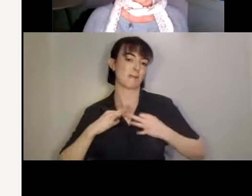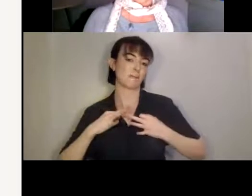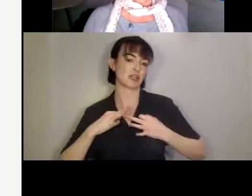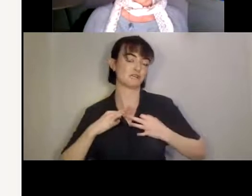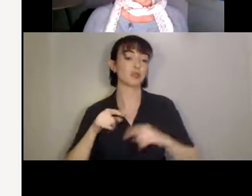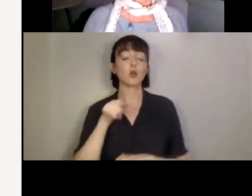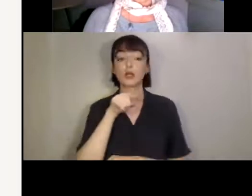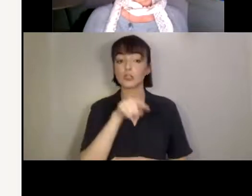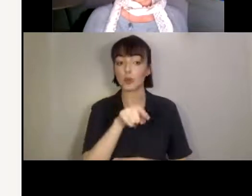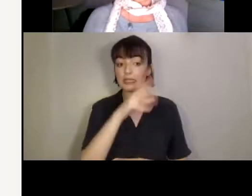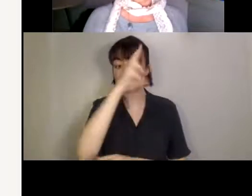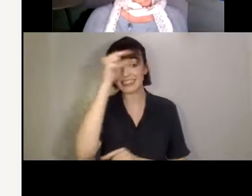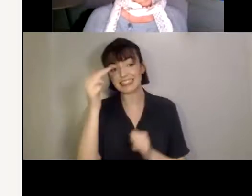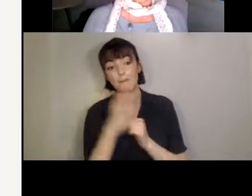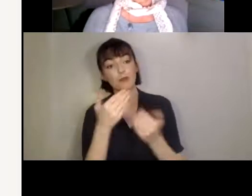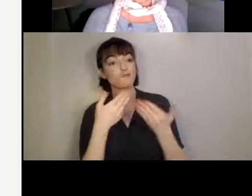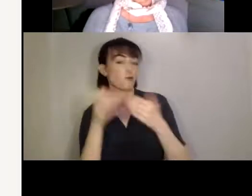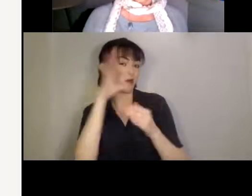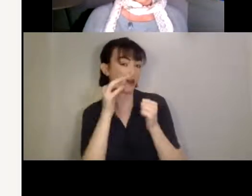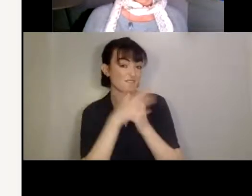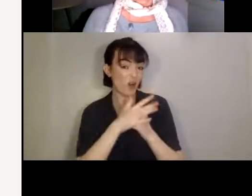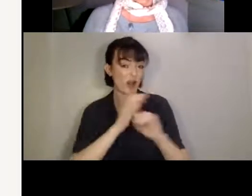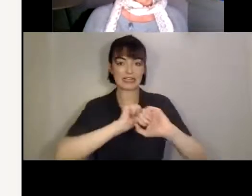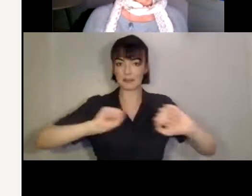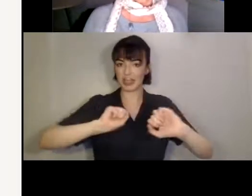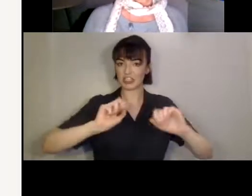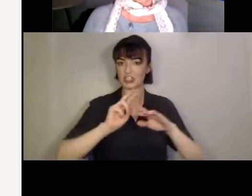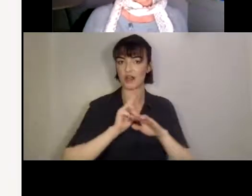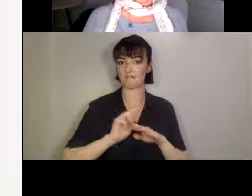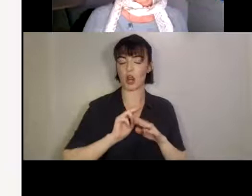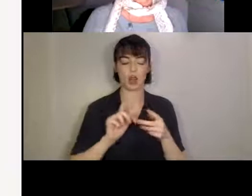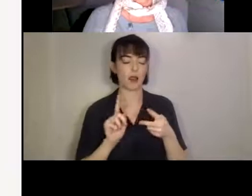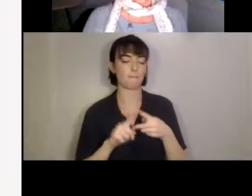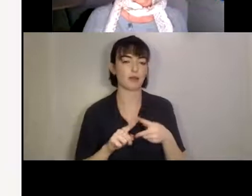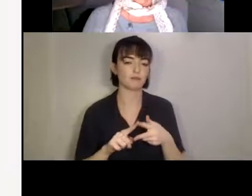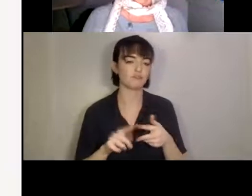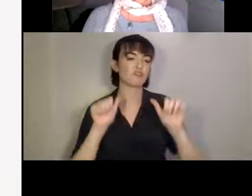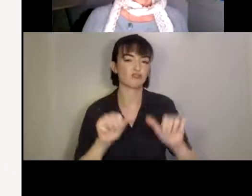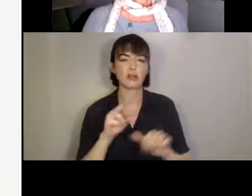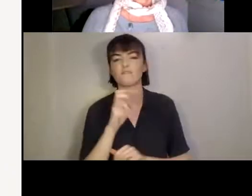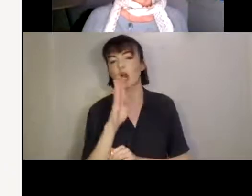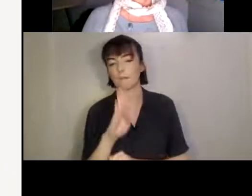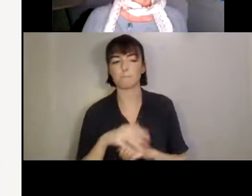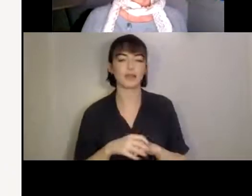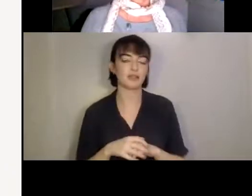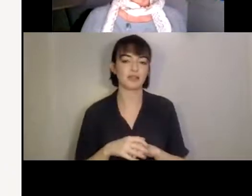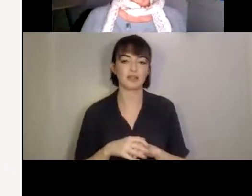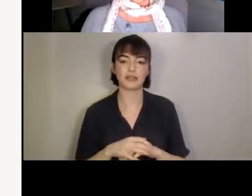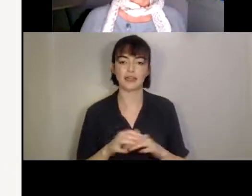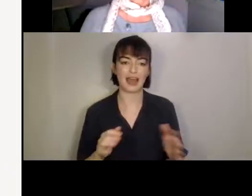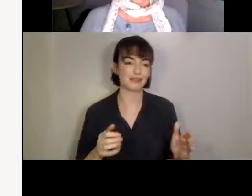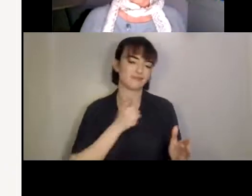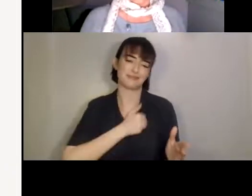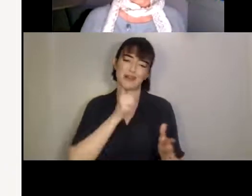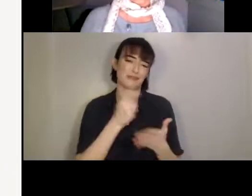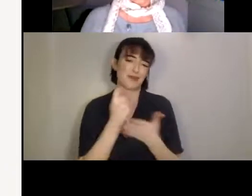the features. We look at spatial verbs, agreement verbs, aspect. Sorry, I haven't got time to go